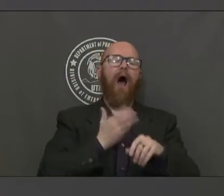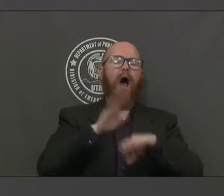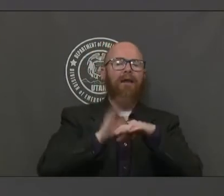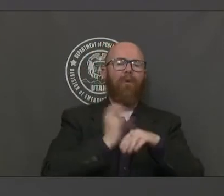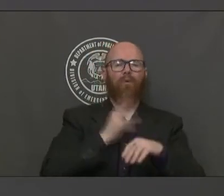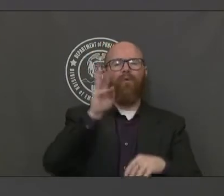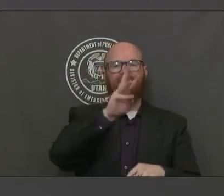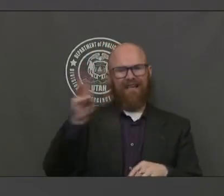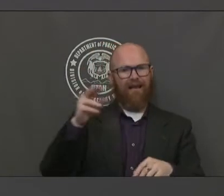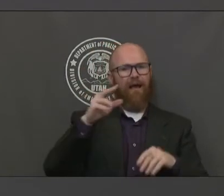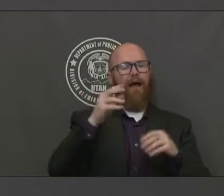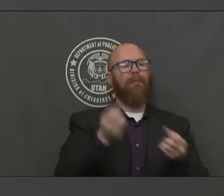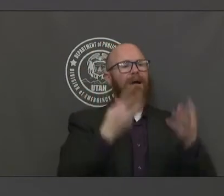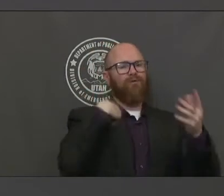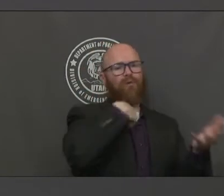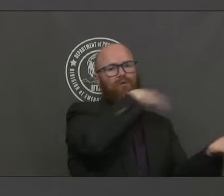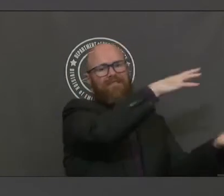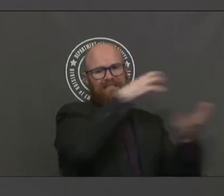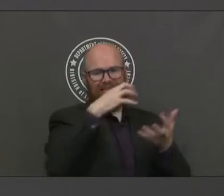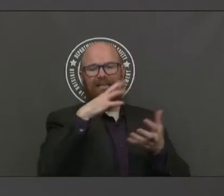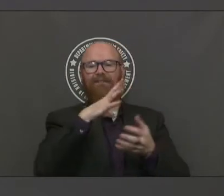that there was